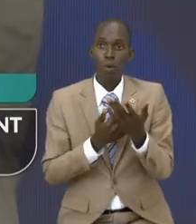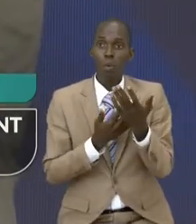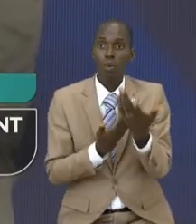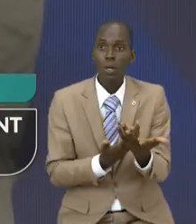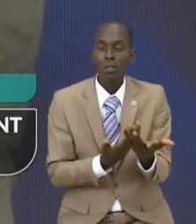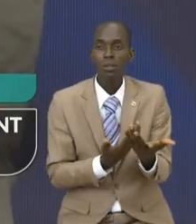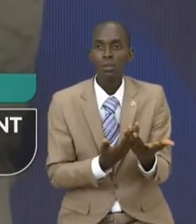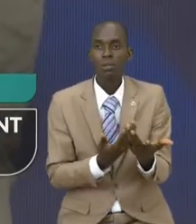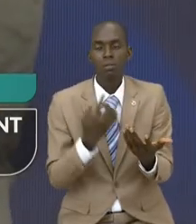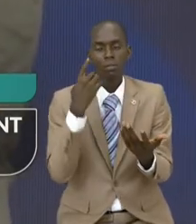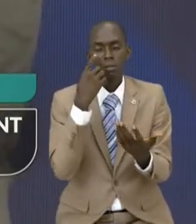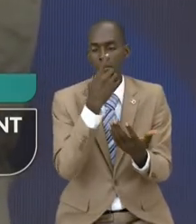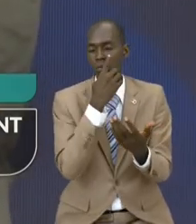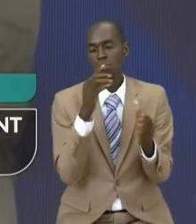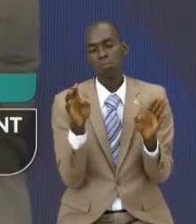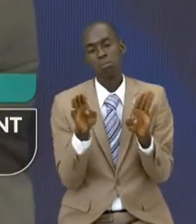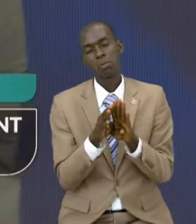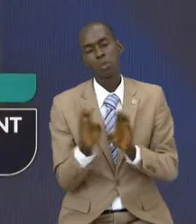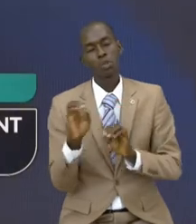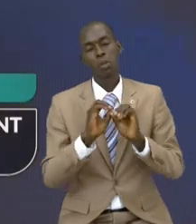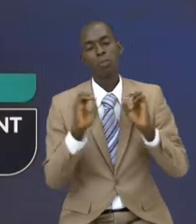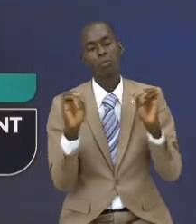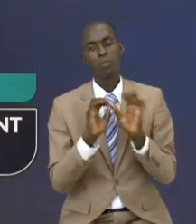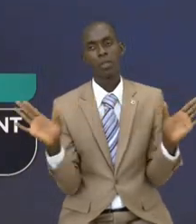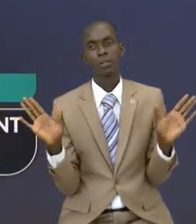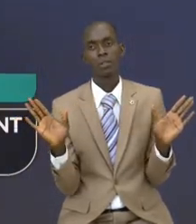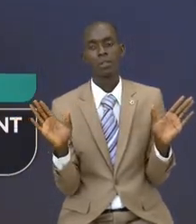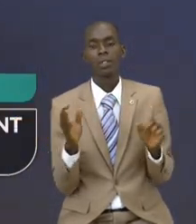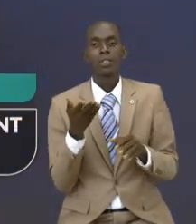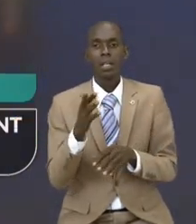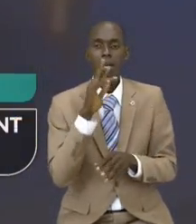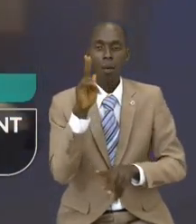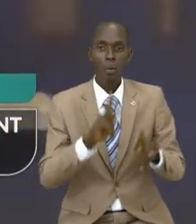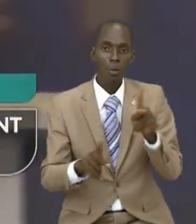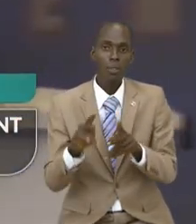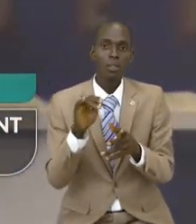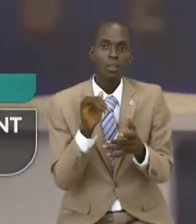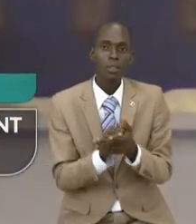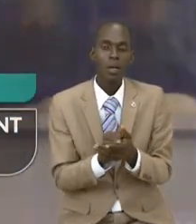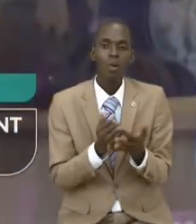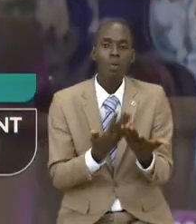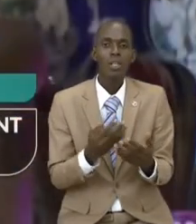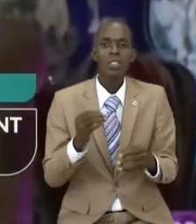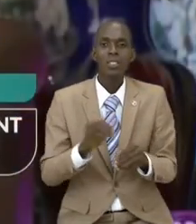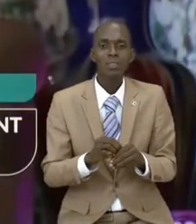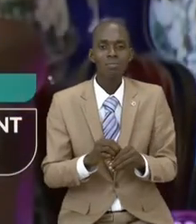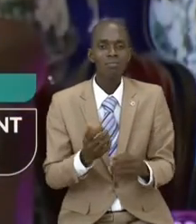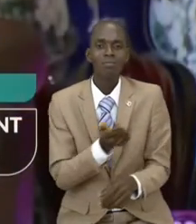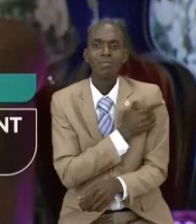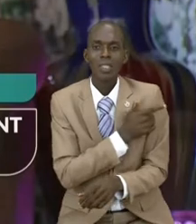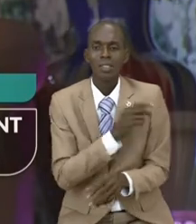their eyes closed. The people that wait in idleness. The people